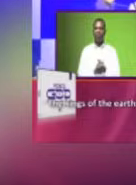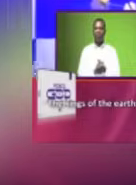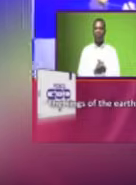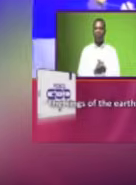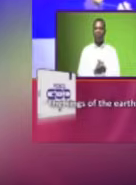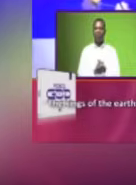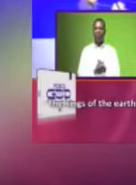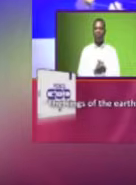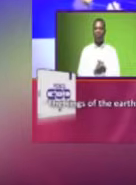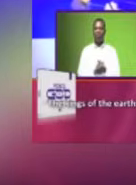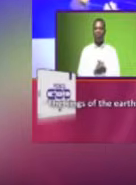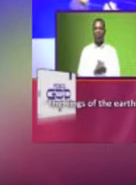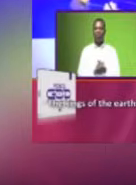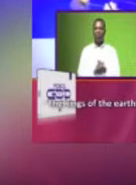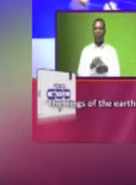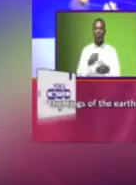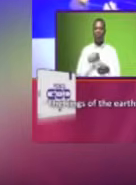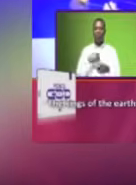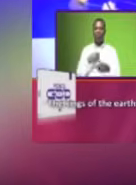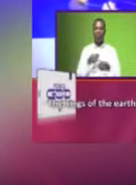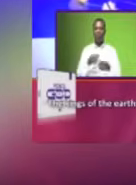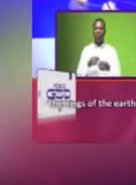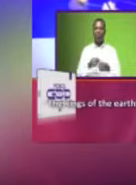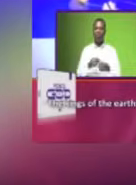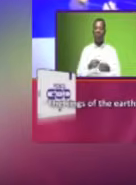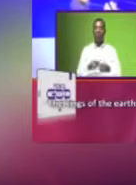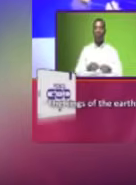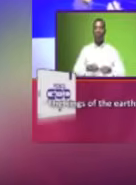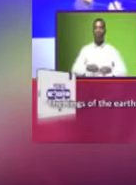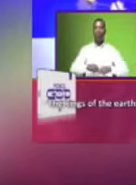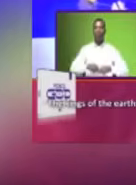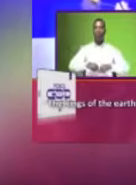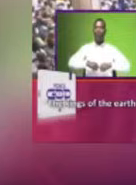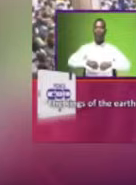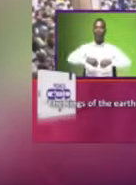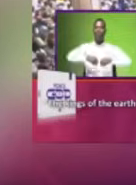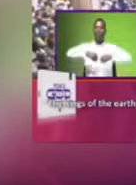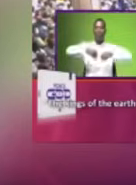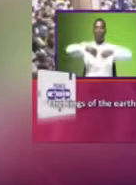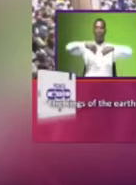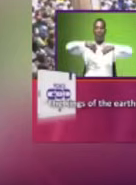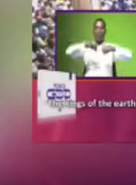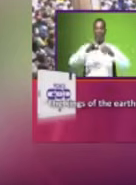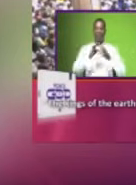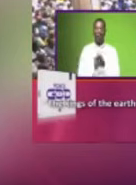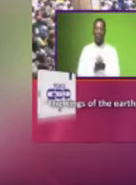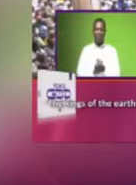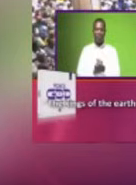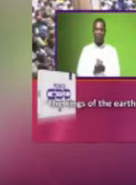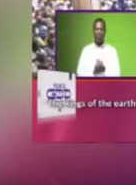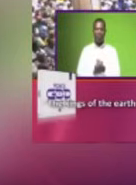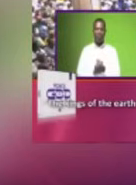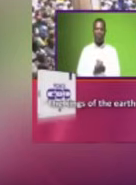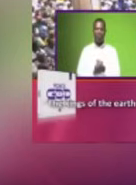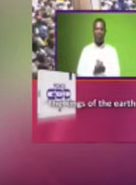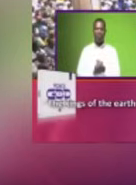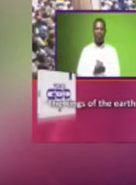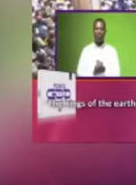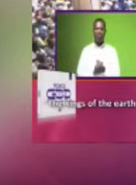the globe, and yet I continue to watch